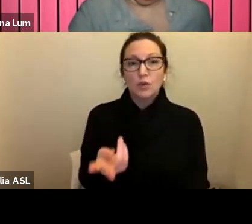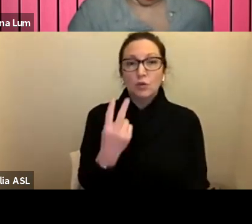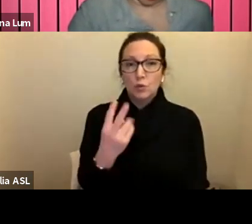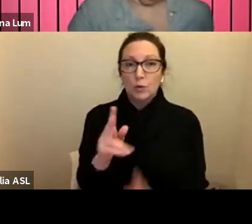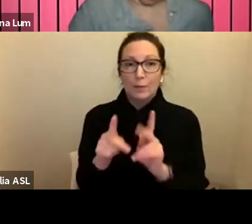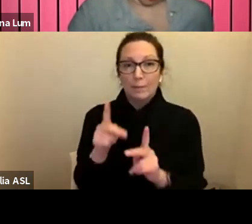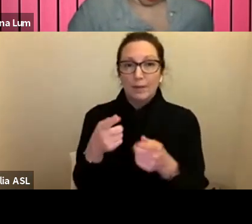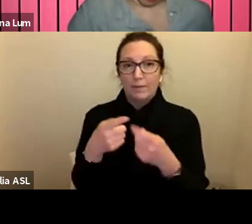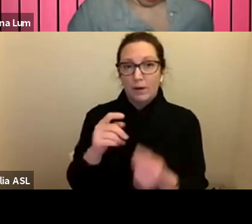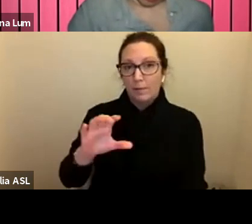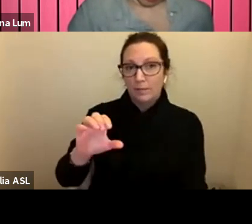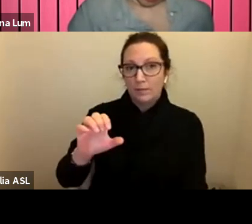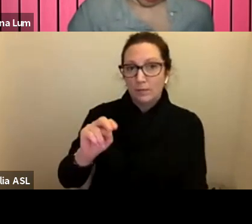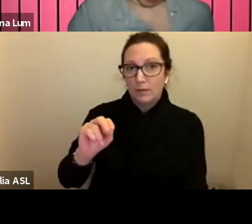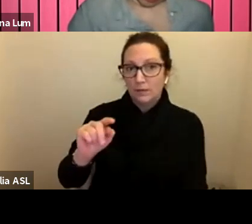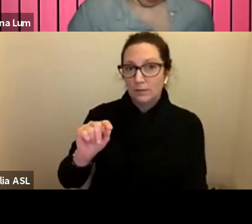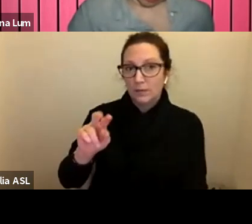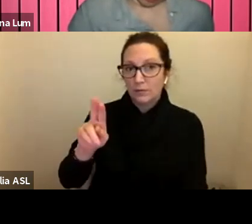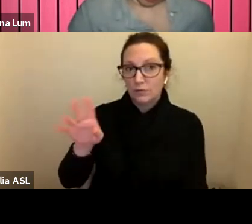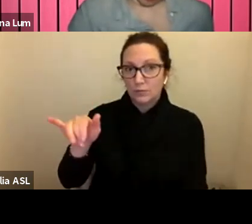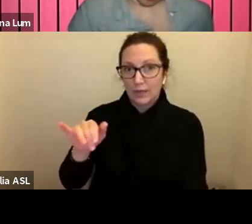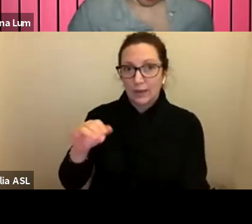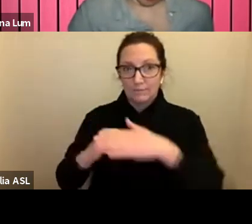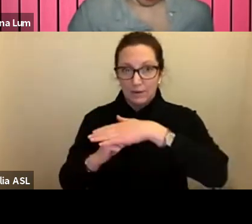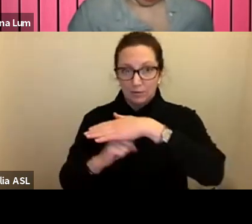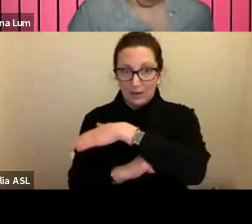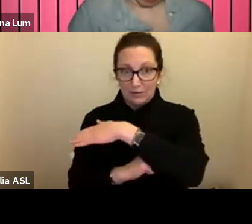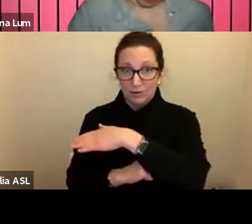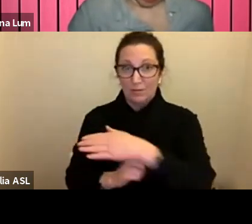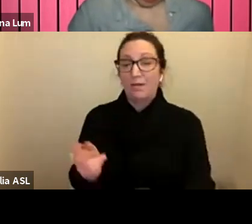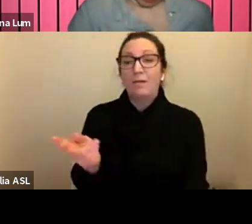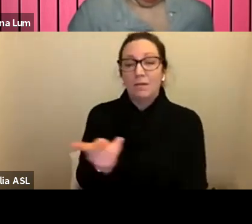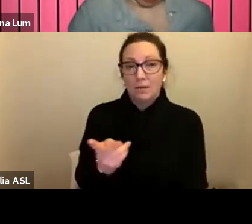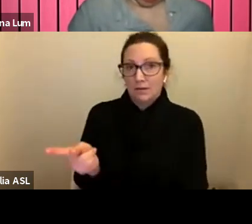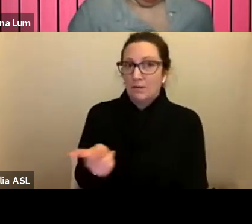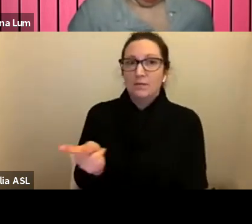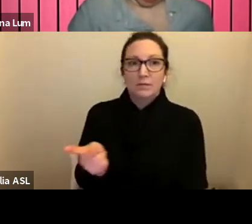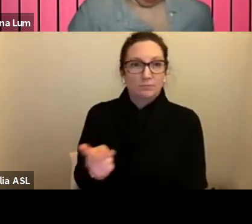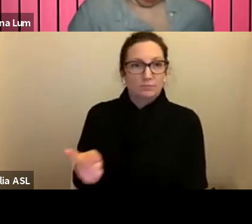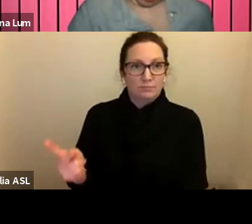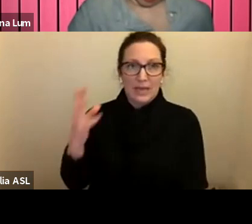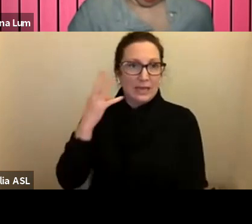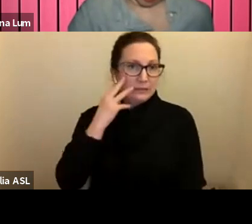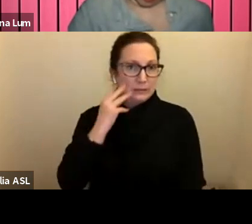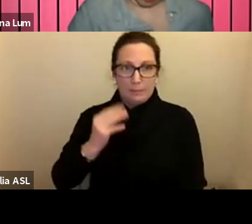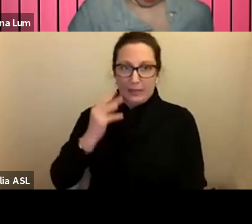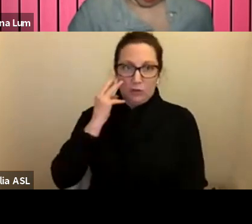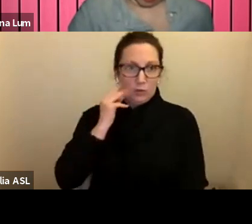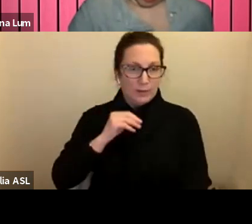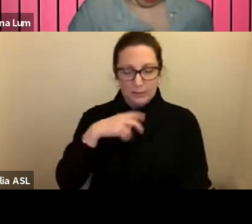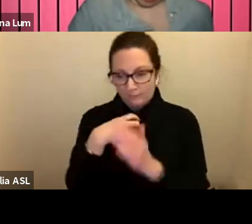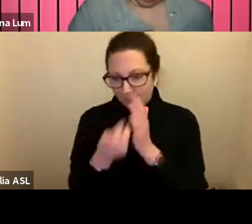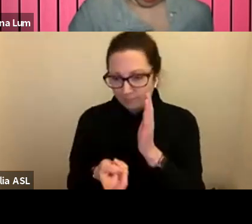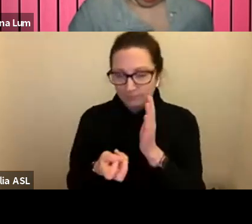Century Foundation who have lived the work of change.